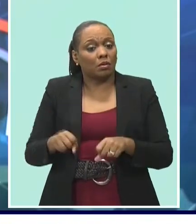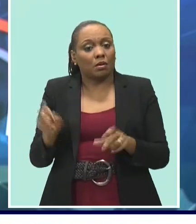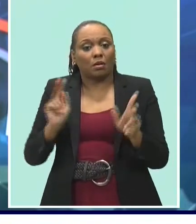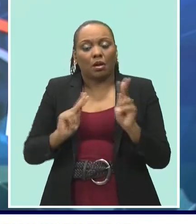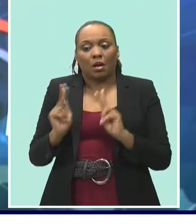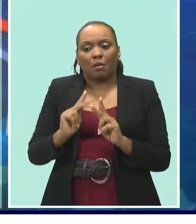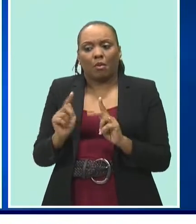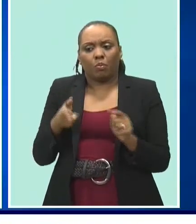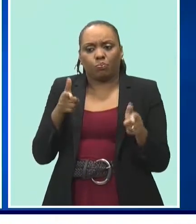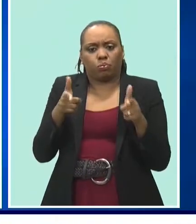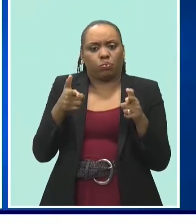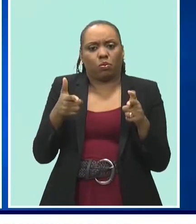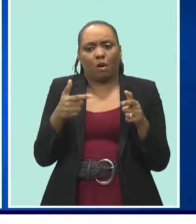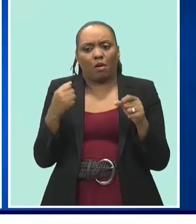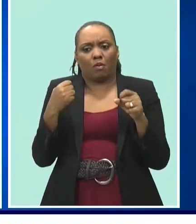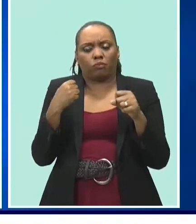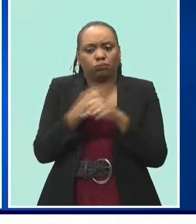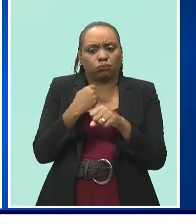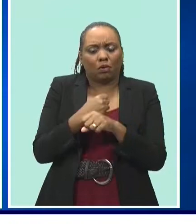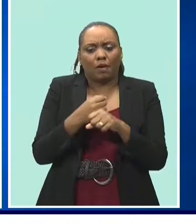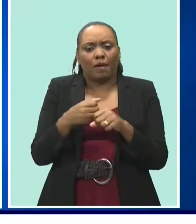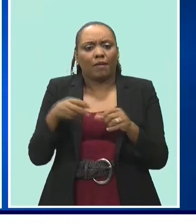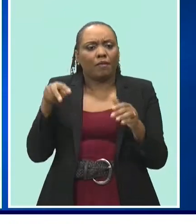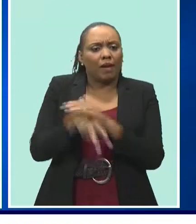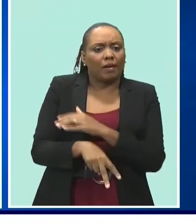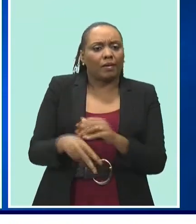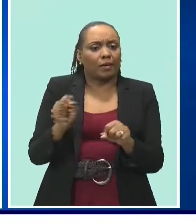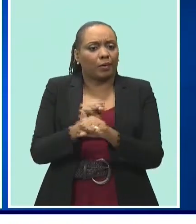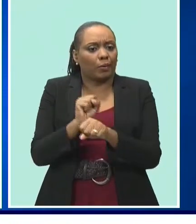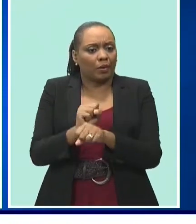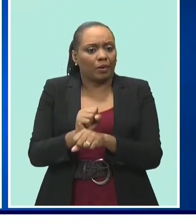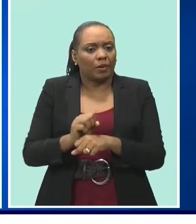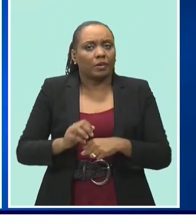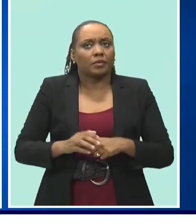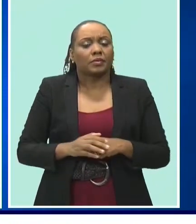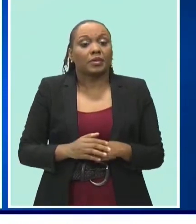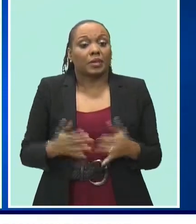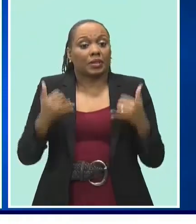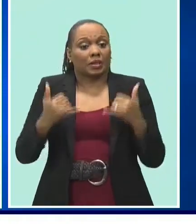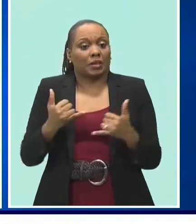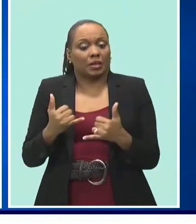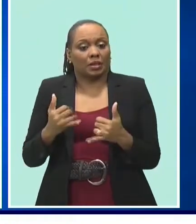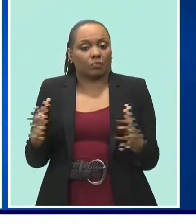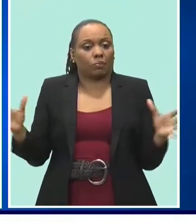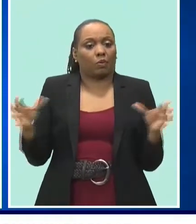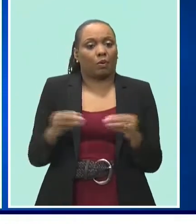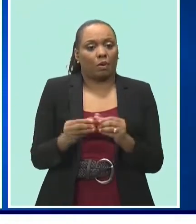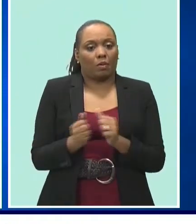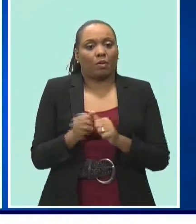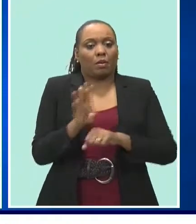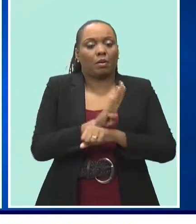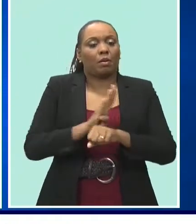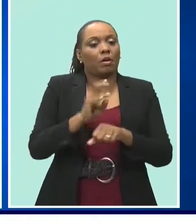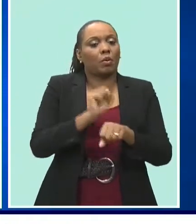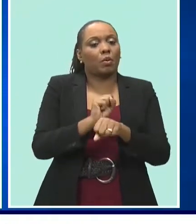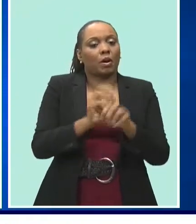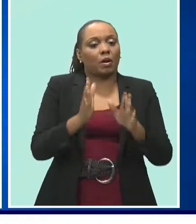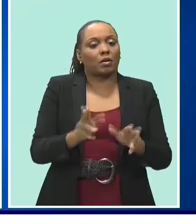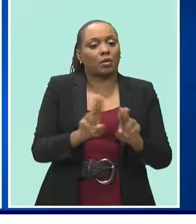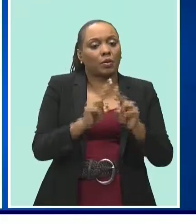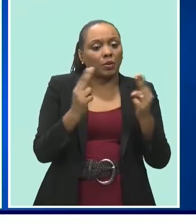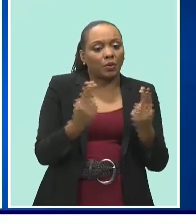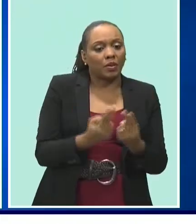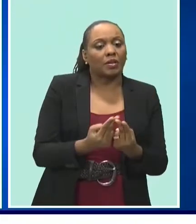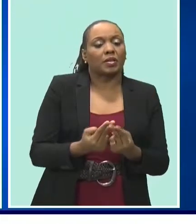violence. The Barbados Employers Confederation has engaged a number of key stakeholders, including the Barbados Workers Union, the Institute